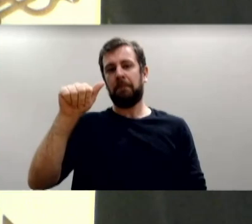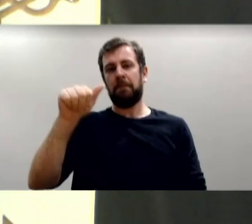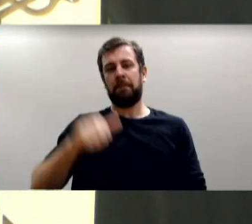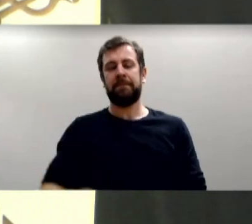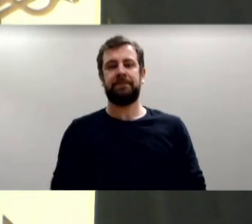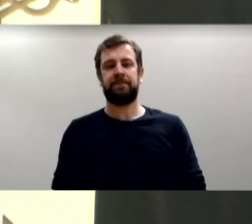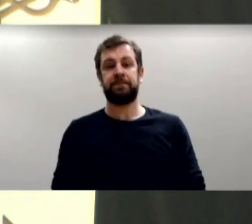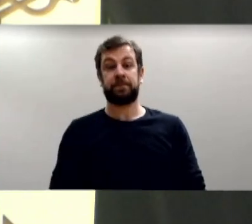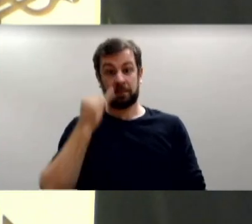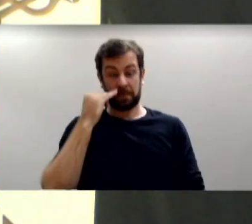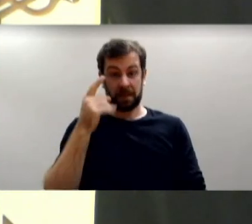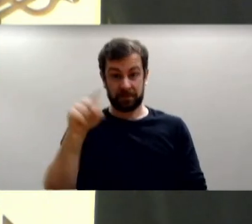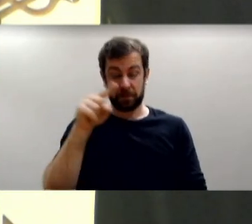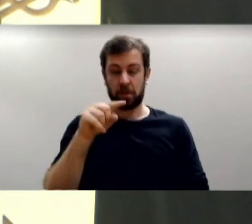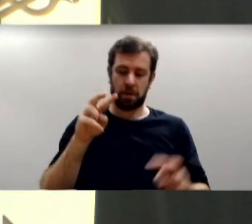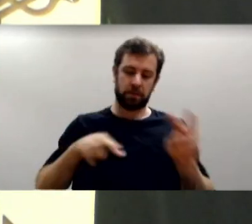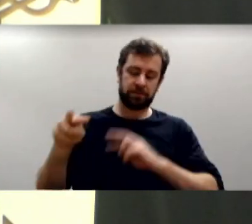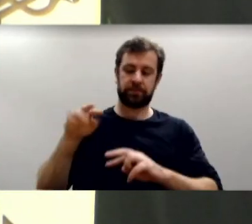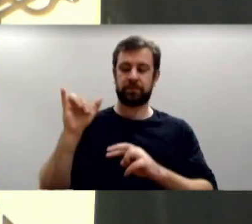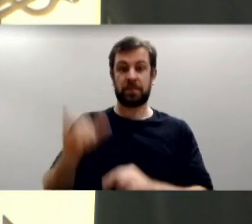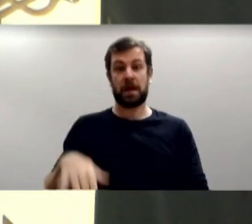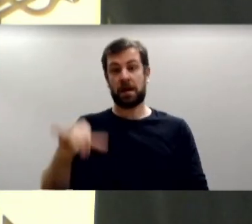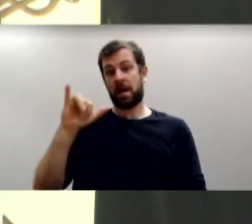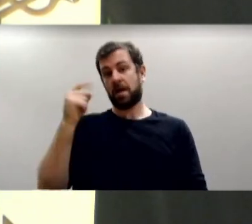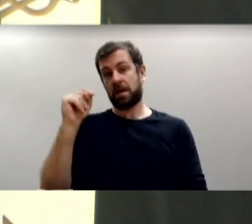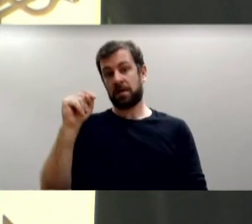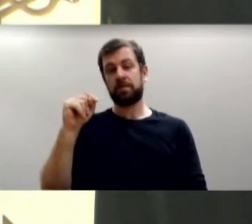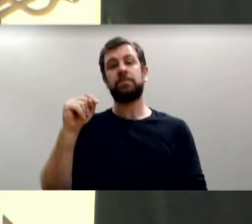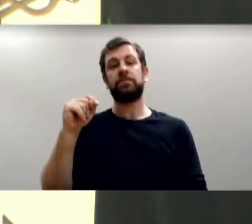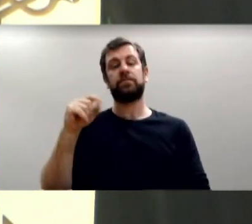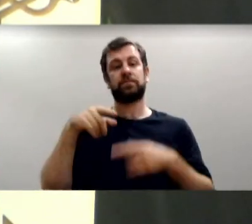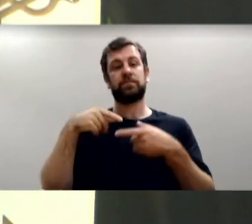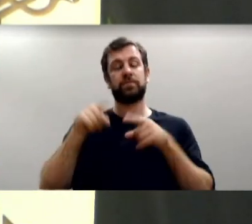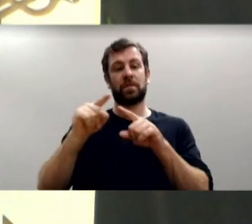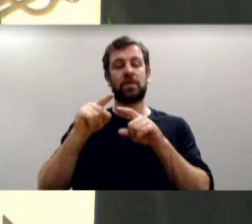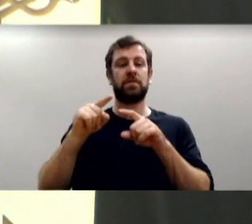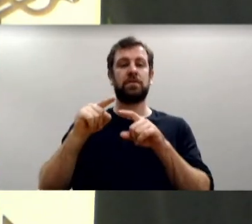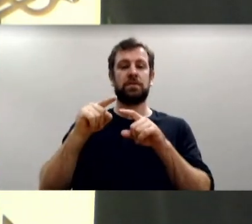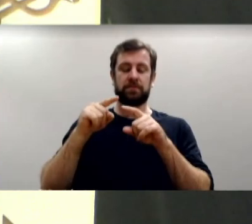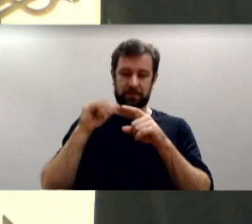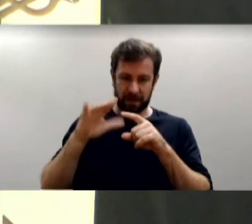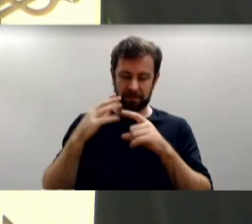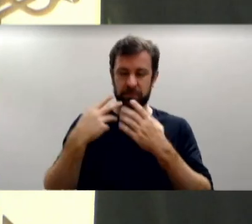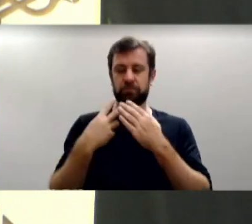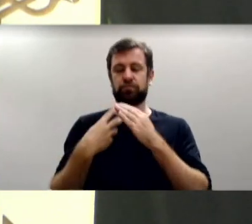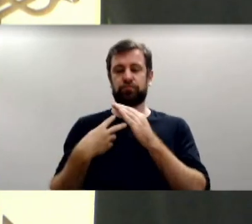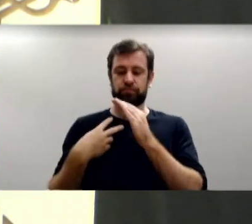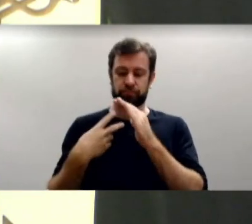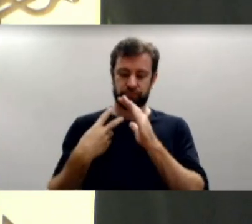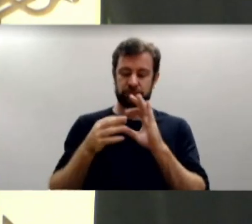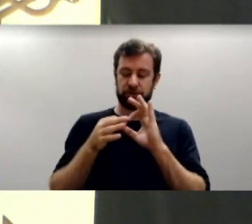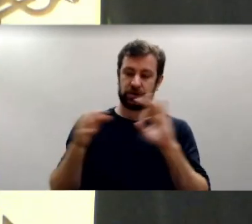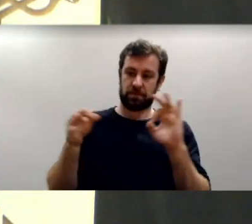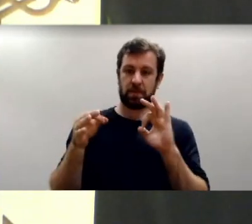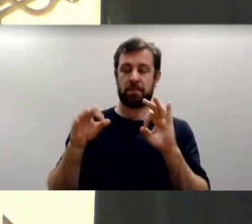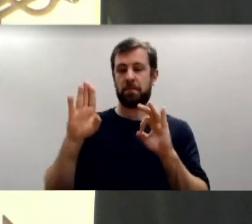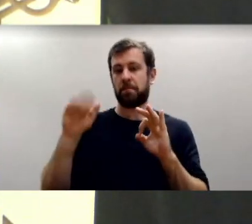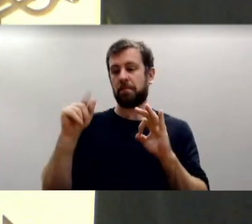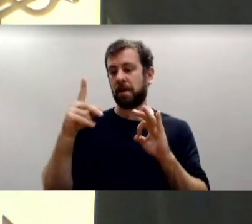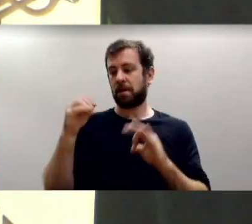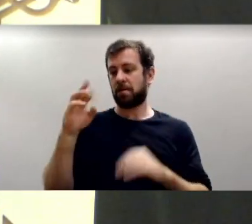If you look at those ayat in Surah Baqarah about the change of Qibla, you will still